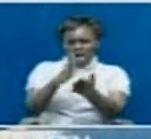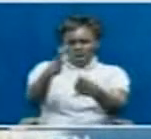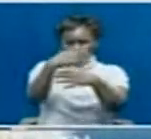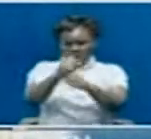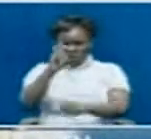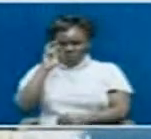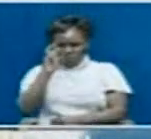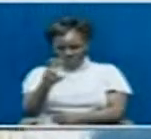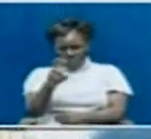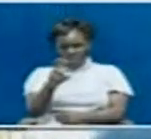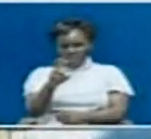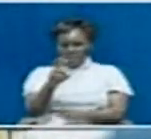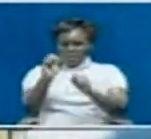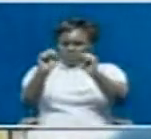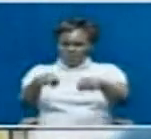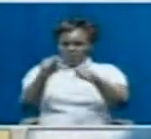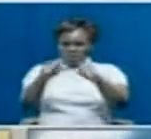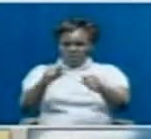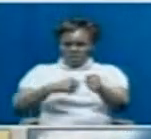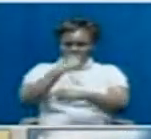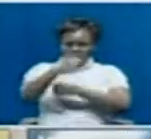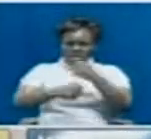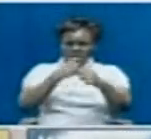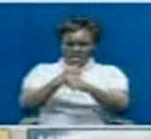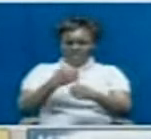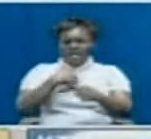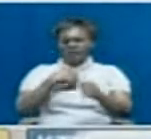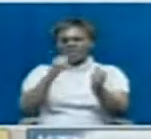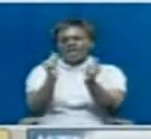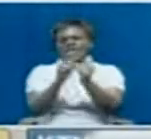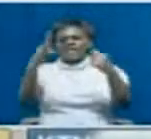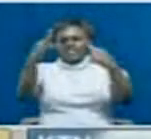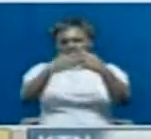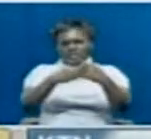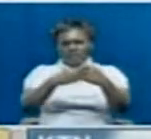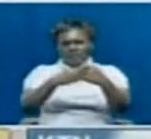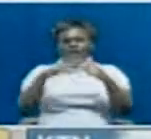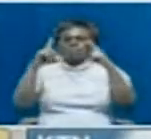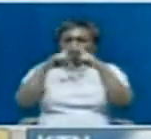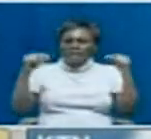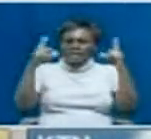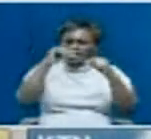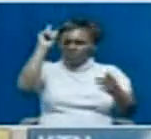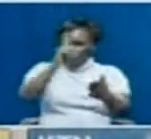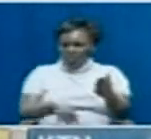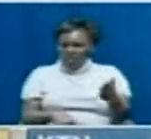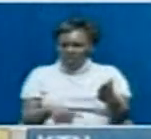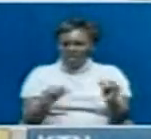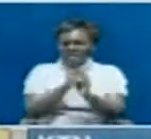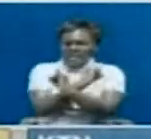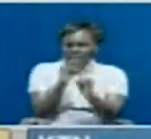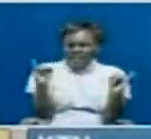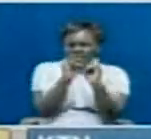look at it, so that this year we will have 18 teams. But the message is this: clean up